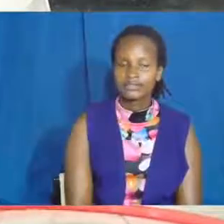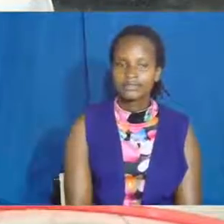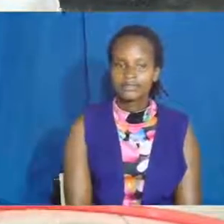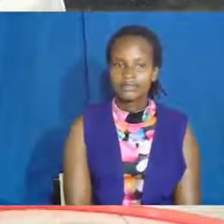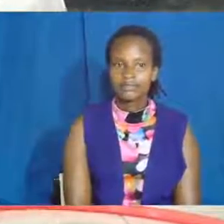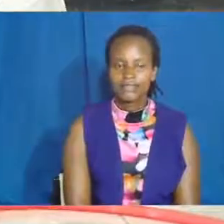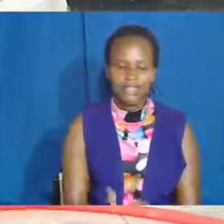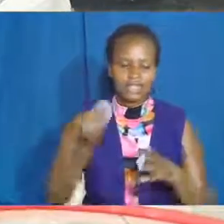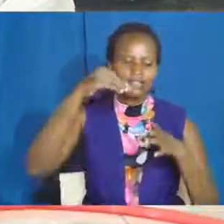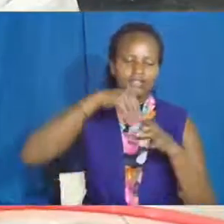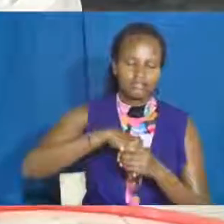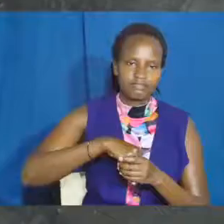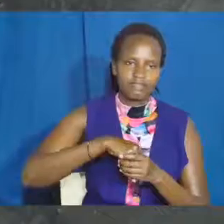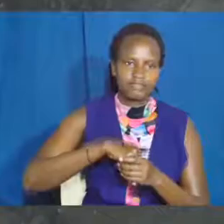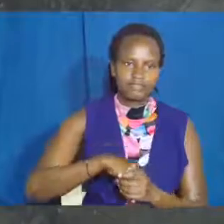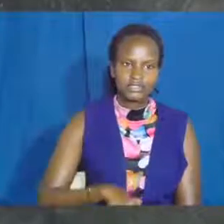it involves